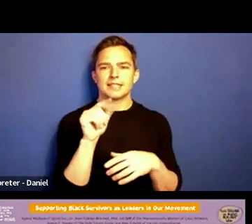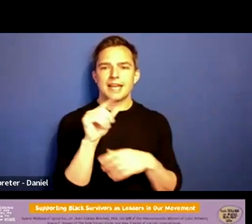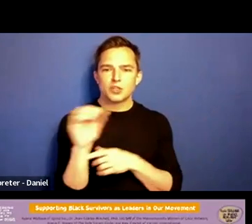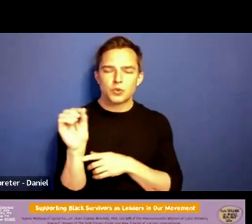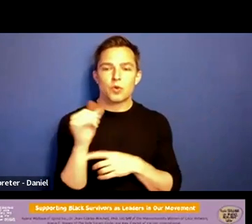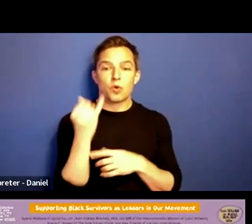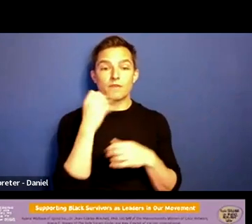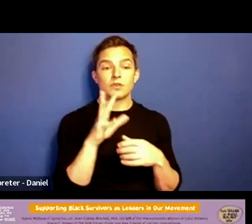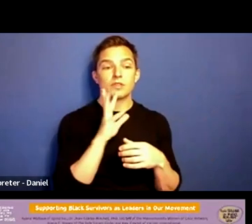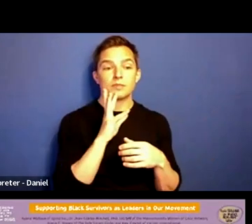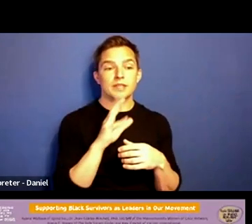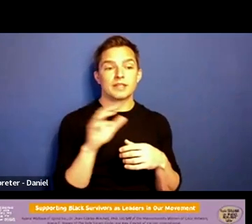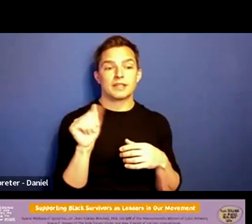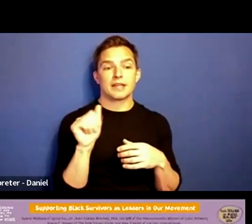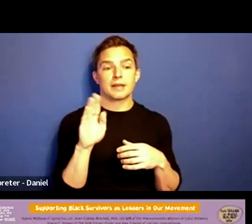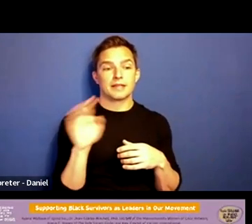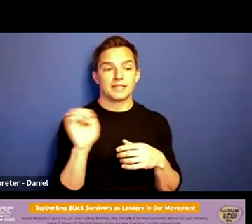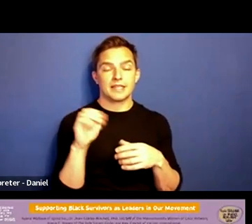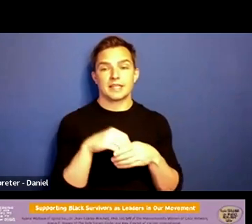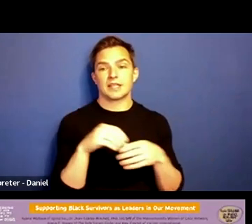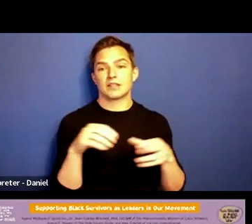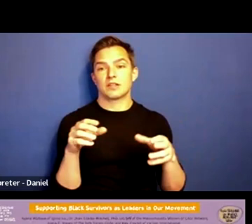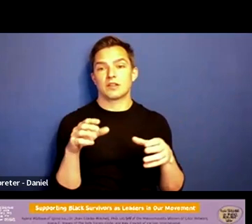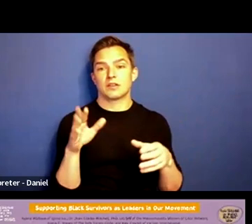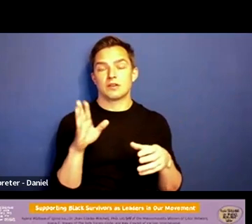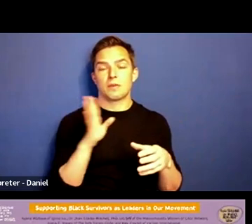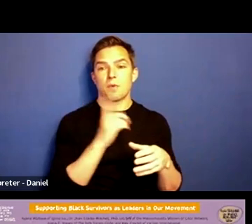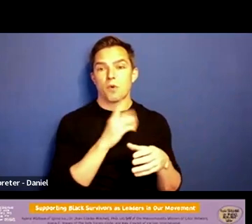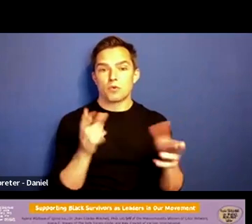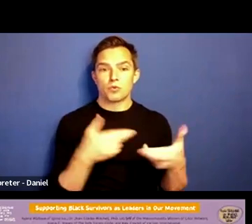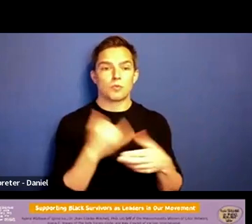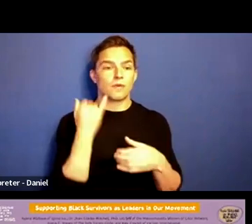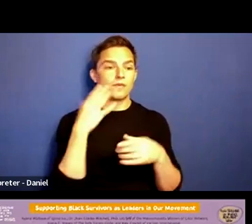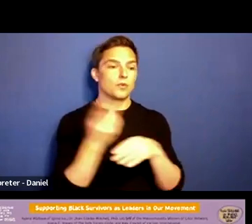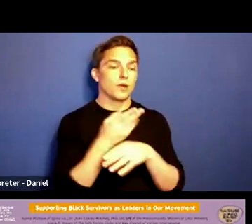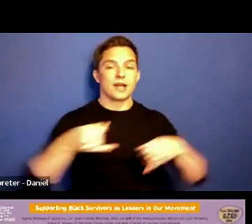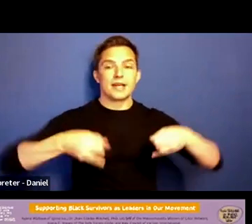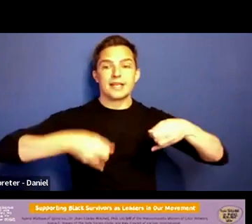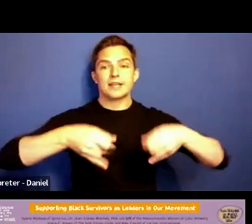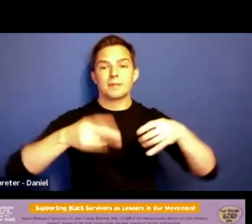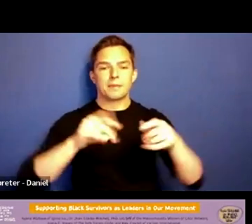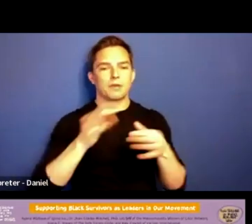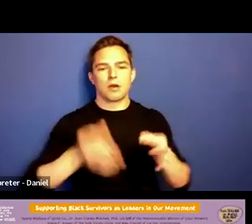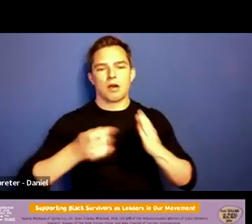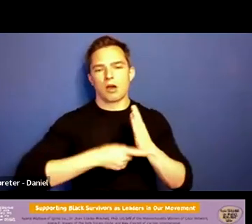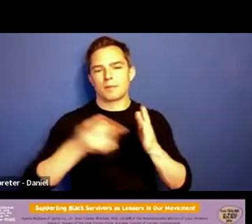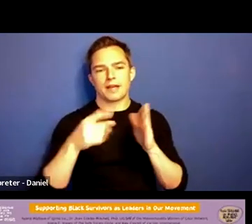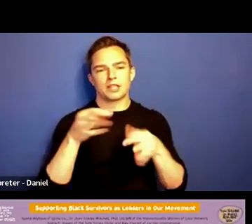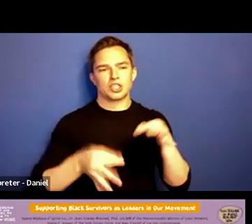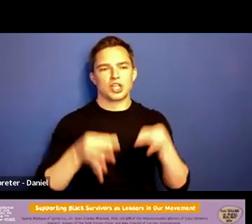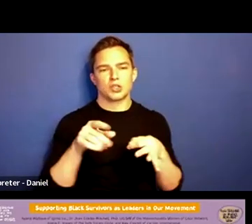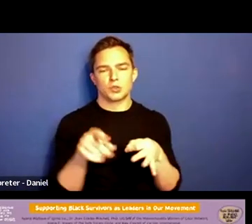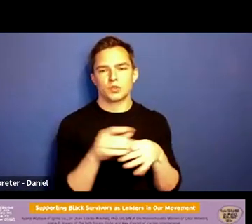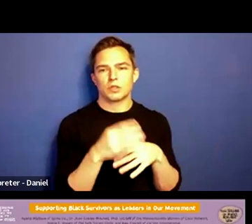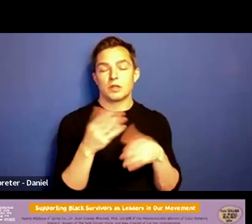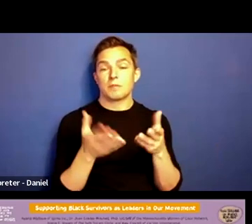boardroom, or if you wear sneakers instead of wearing heels when you go to meetings, people are automatically judging you. And it may be white people, but